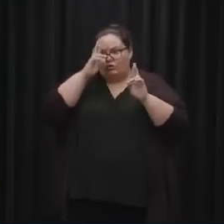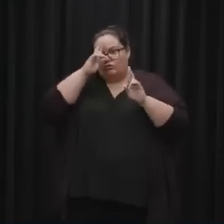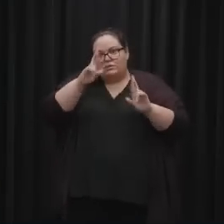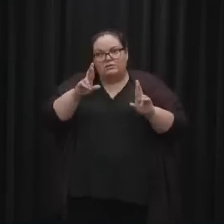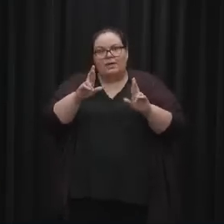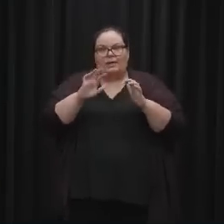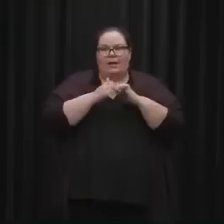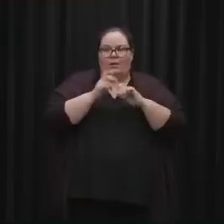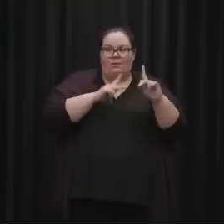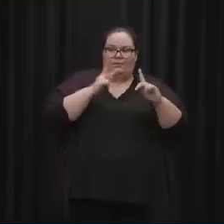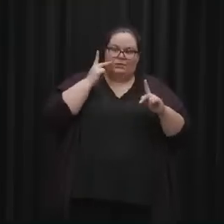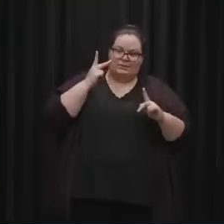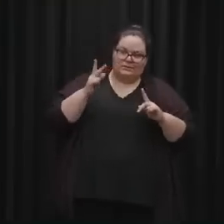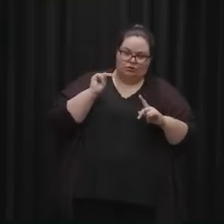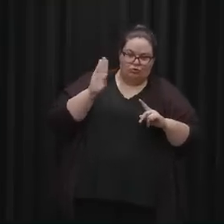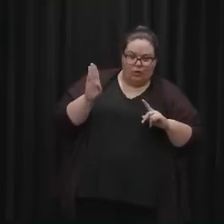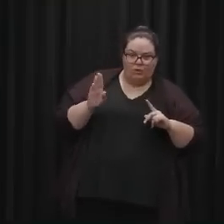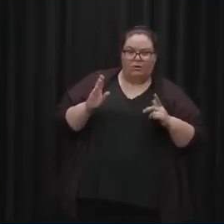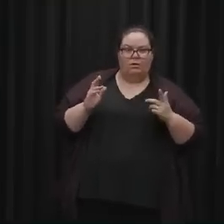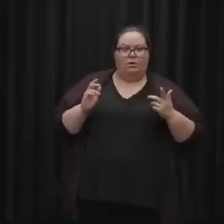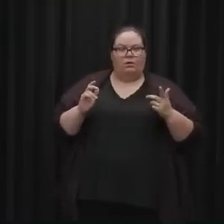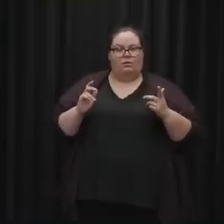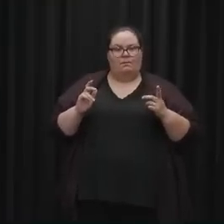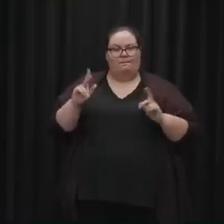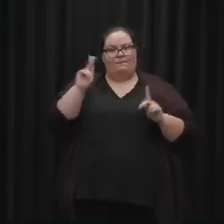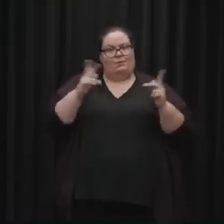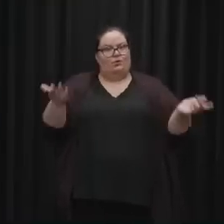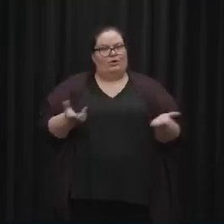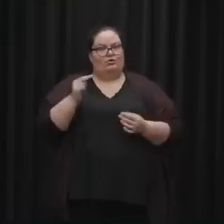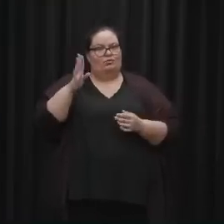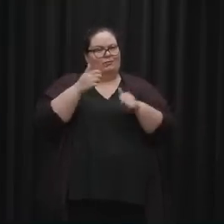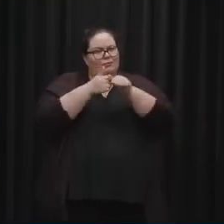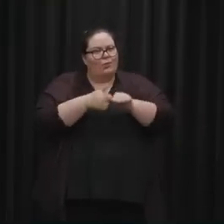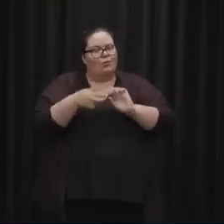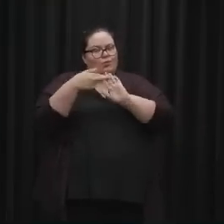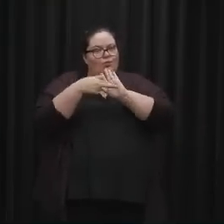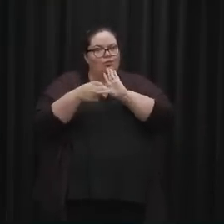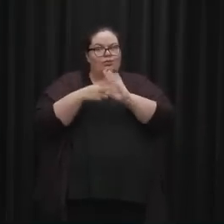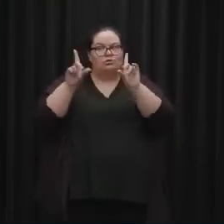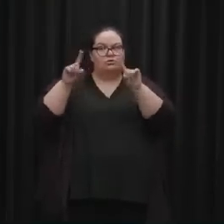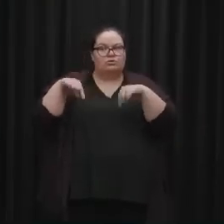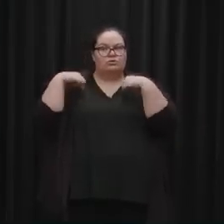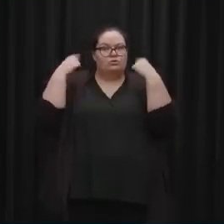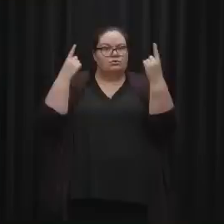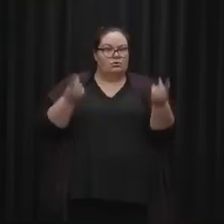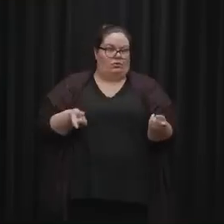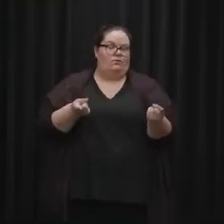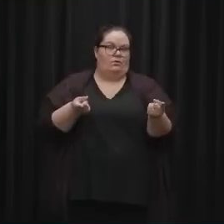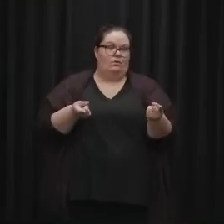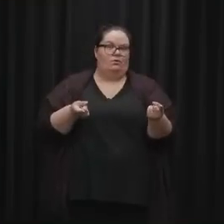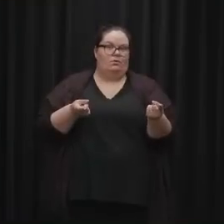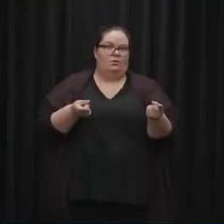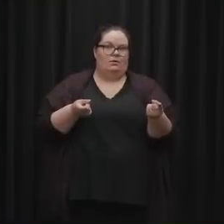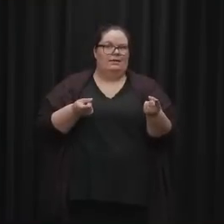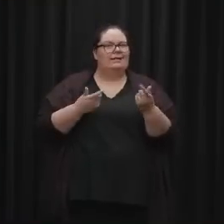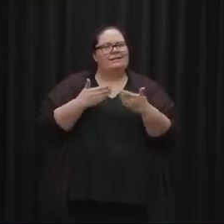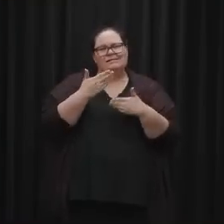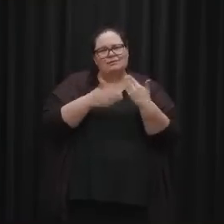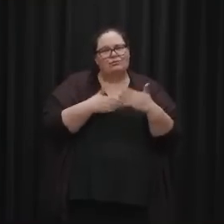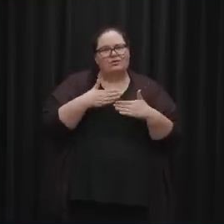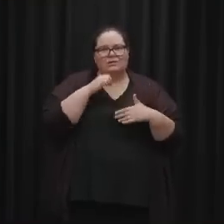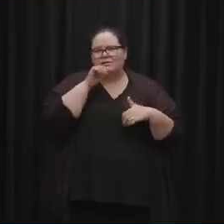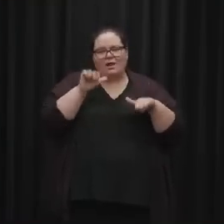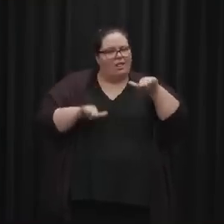respectful of how people are looking at New Brunswick and how people in the province are adhering to the rules. So it's a process